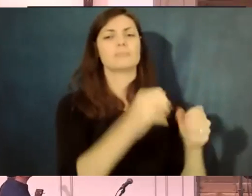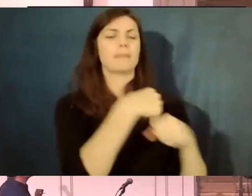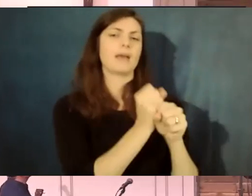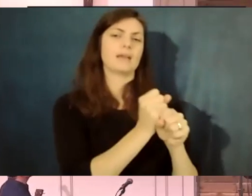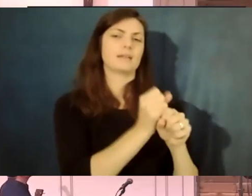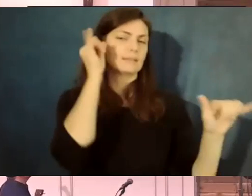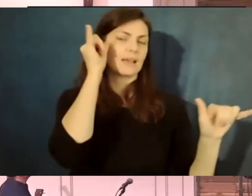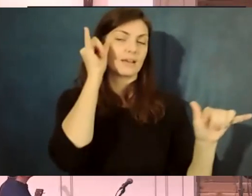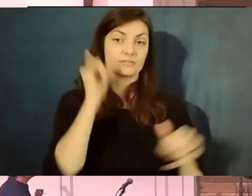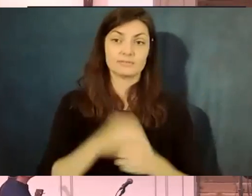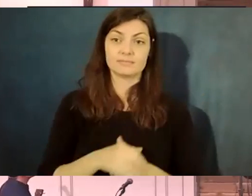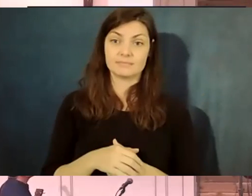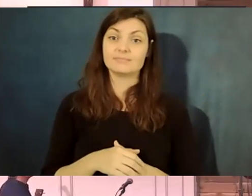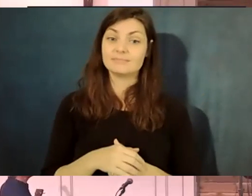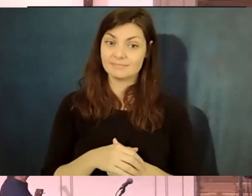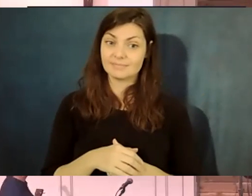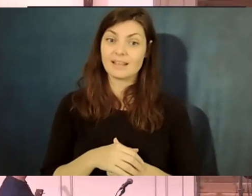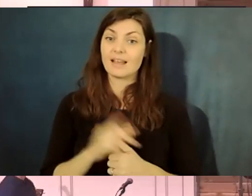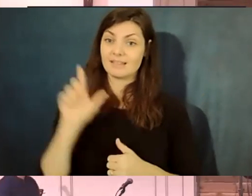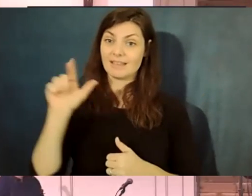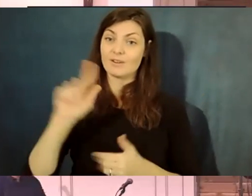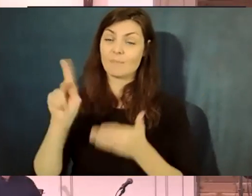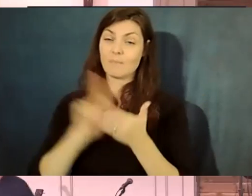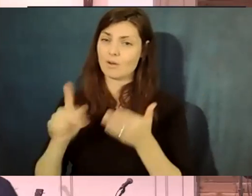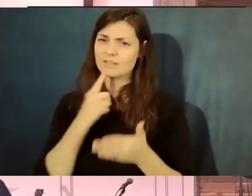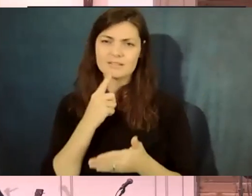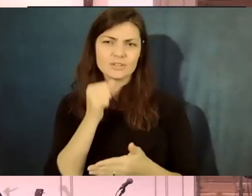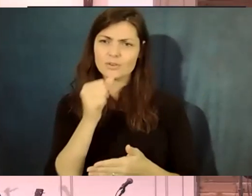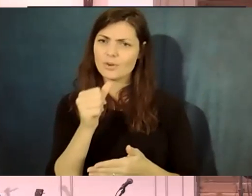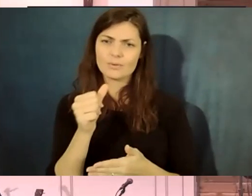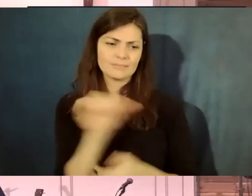them. As it is written, the people sat down to eat and drink and rose up to play.